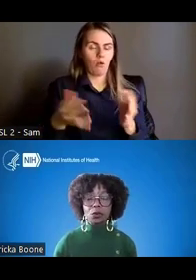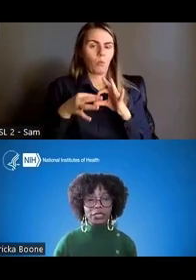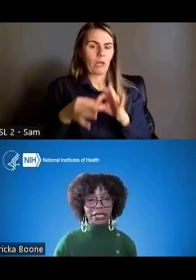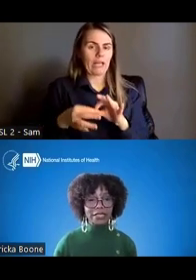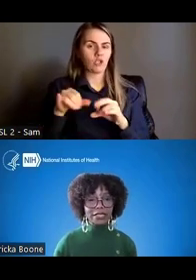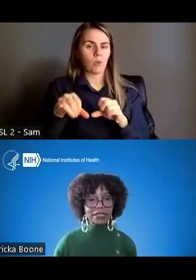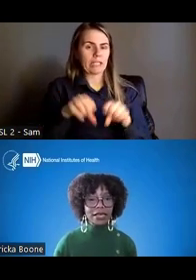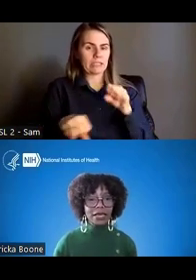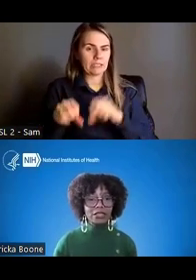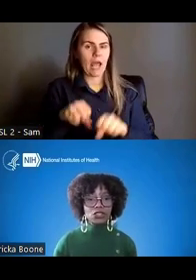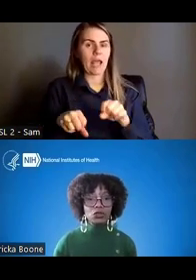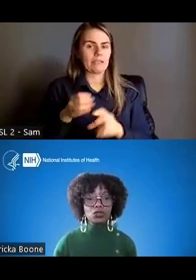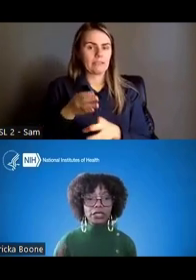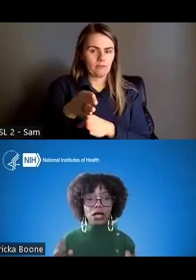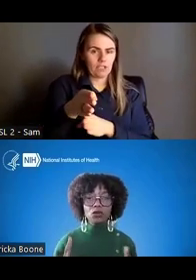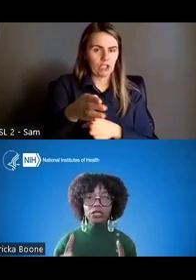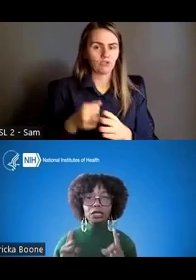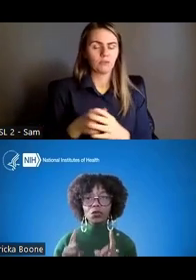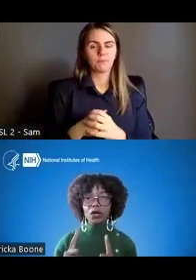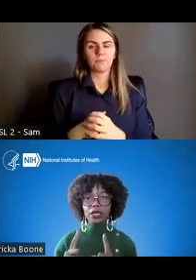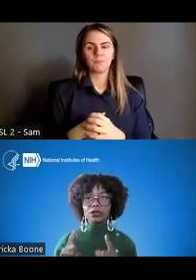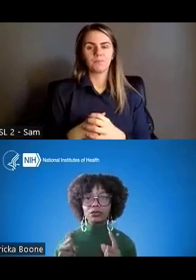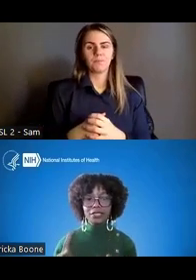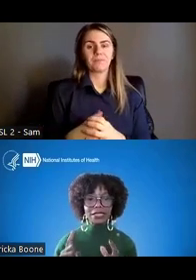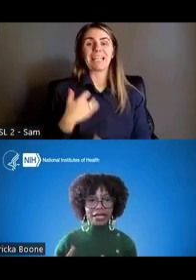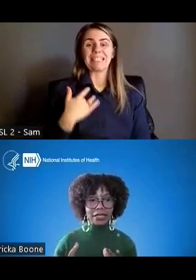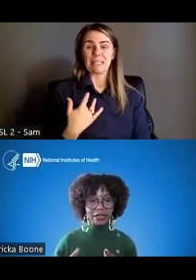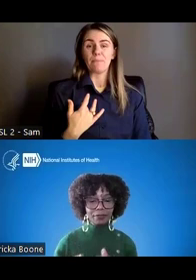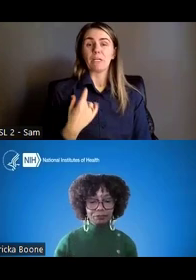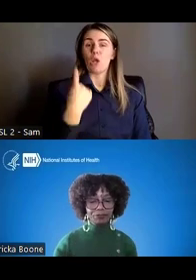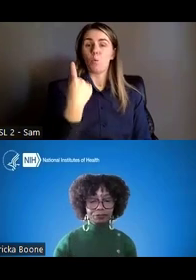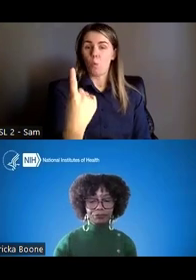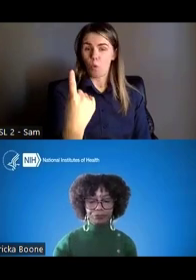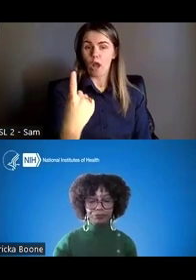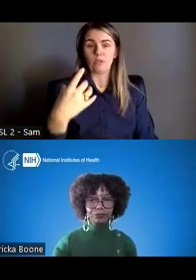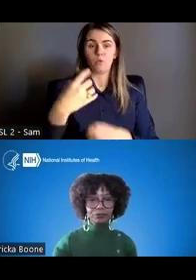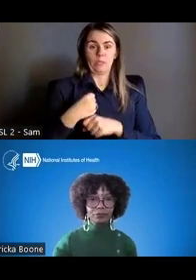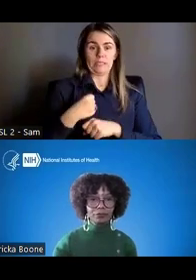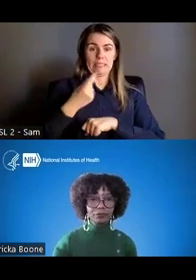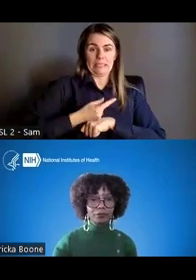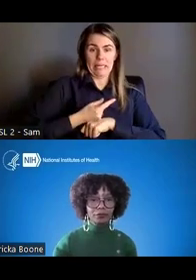the supporting ICs. And there's usually only one receipt date.